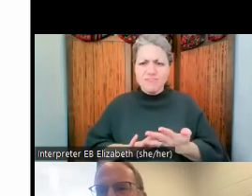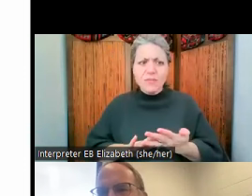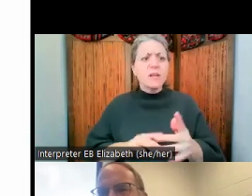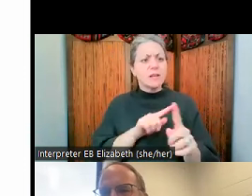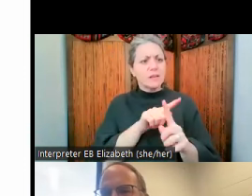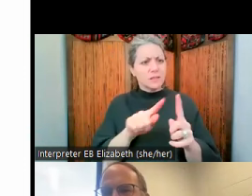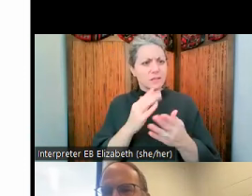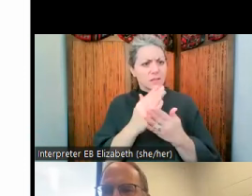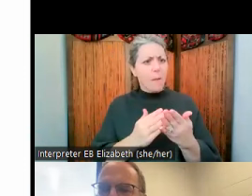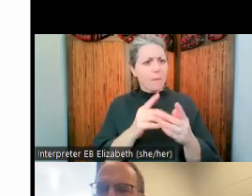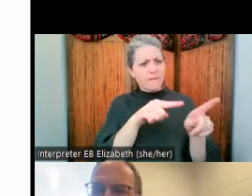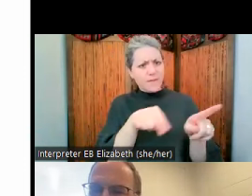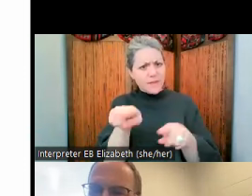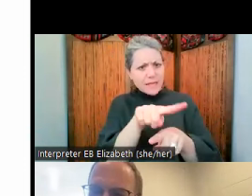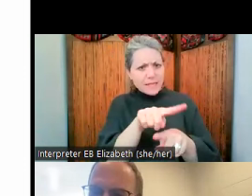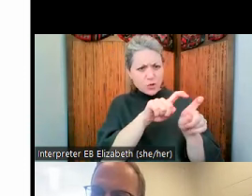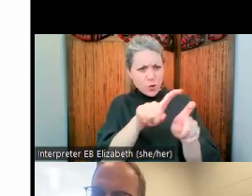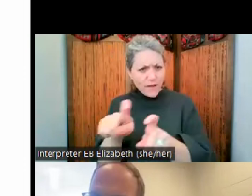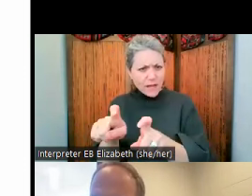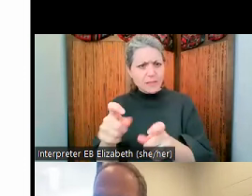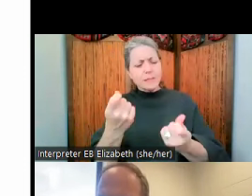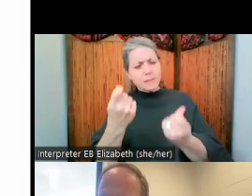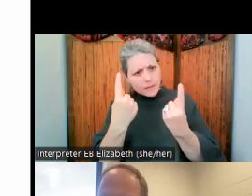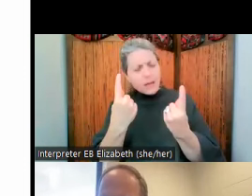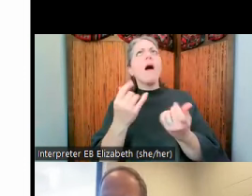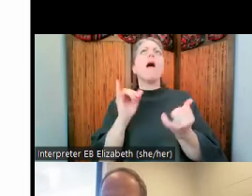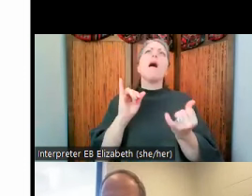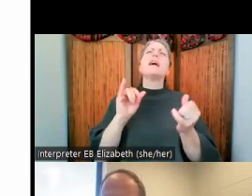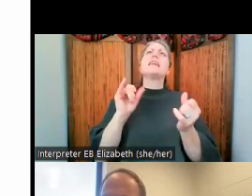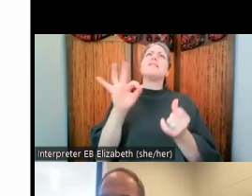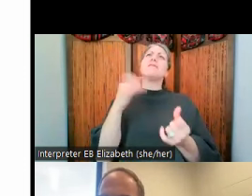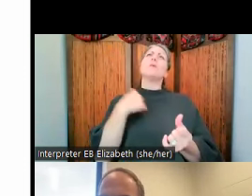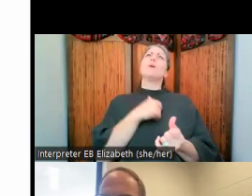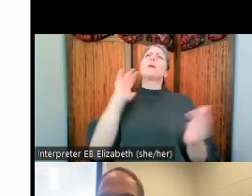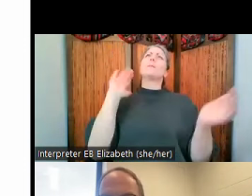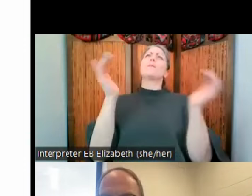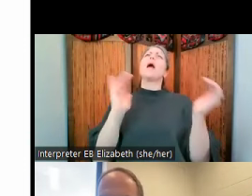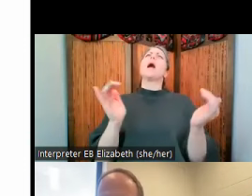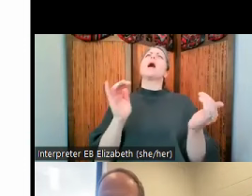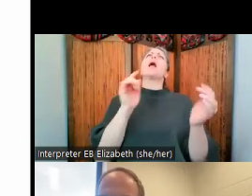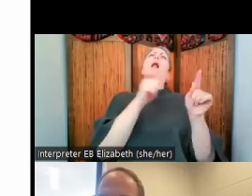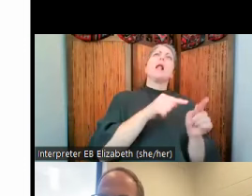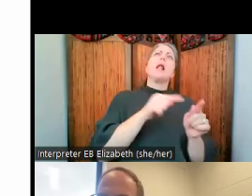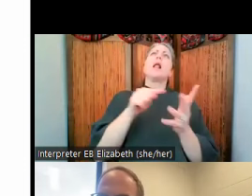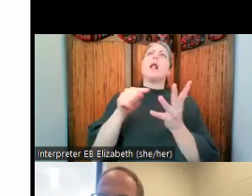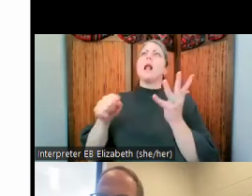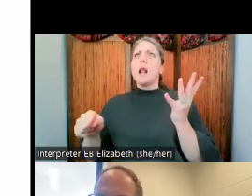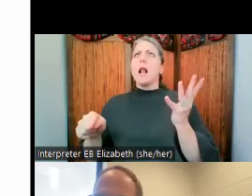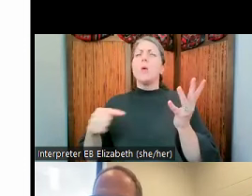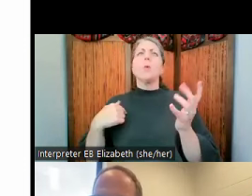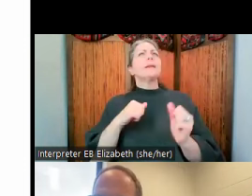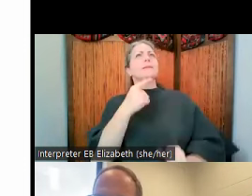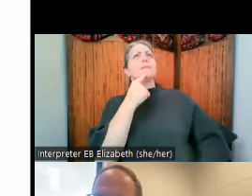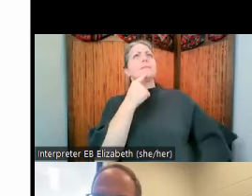gave us a little more insight into comparatively what is the expense, if you will, or what is